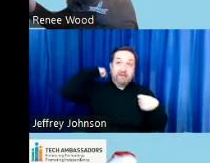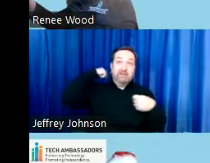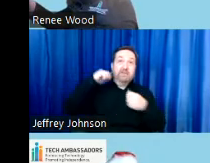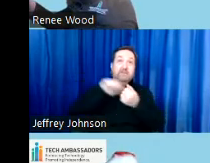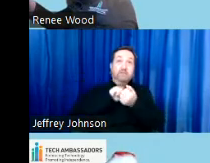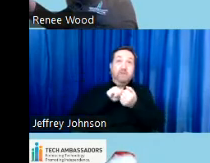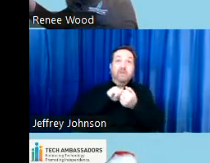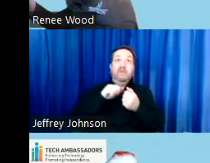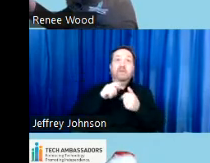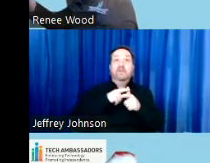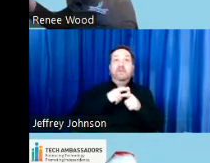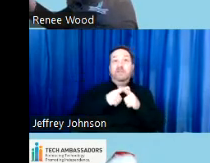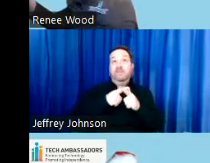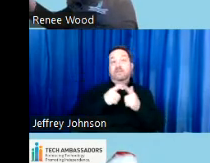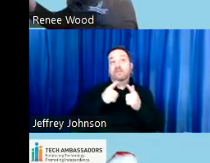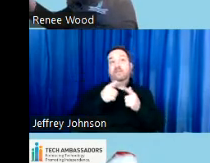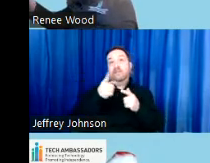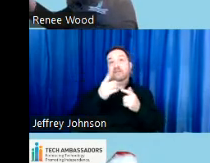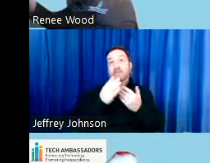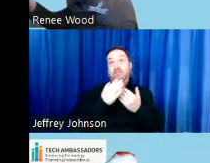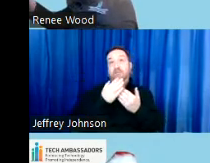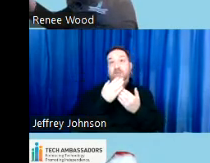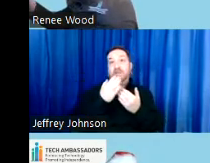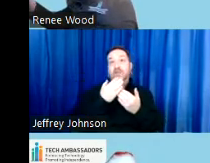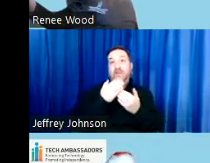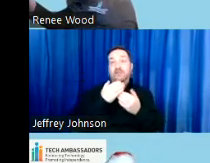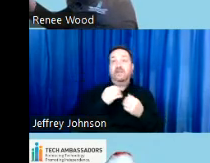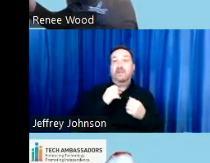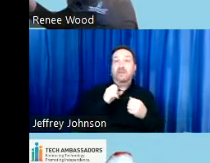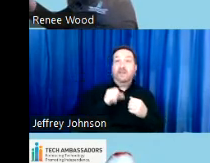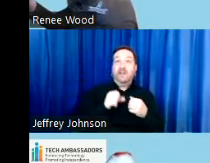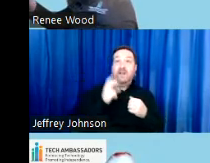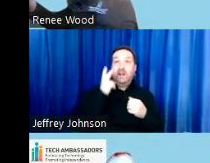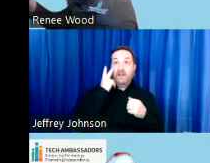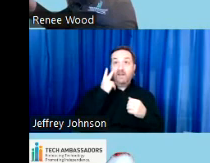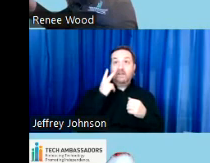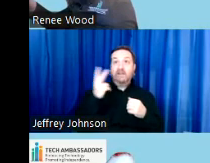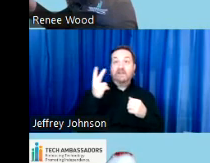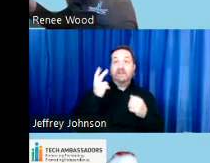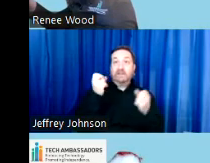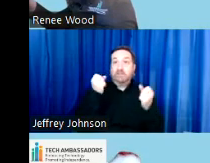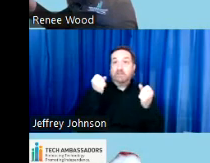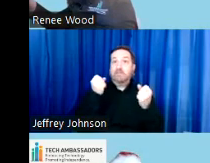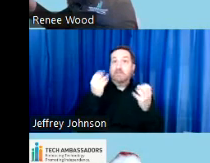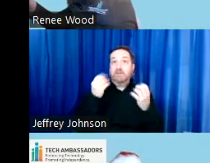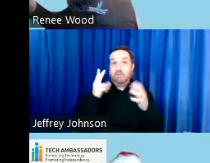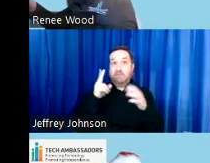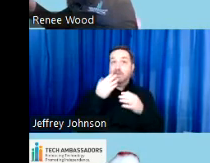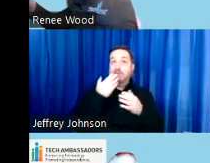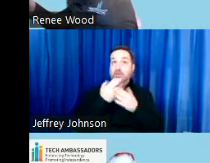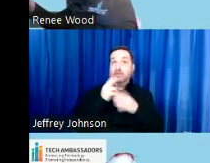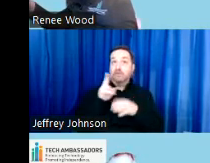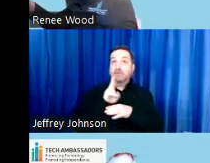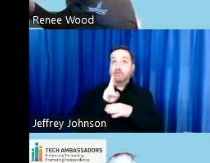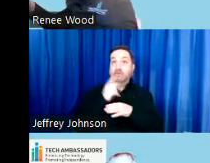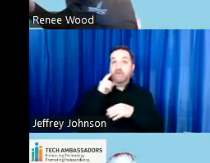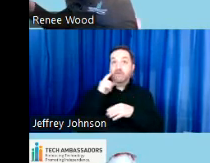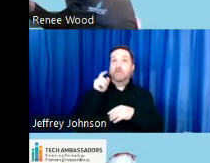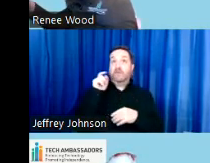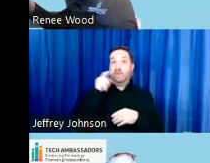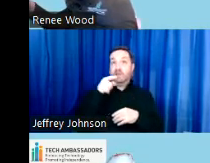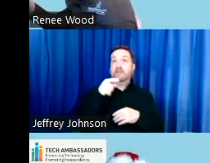work too. I can see many uses for this.